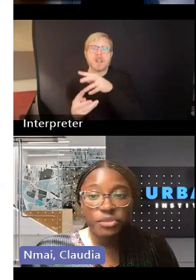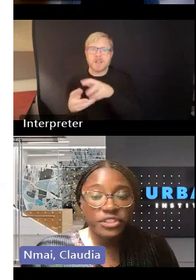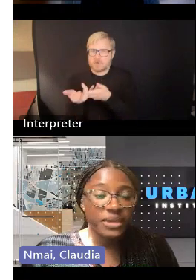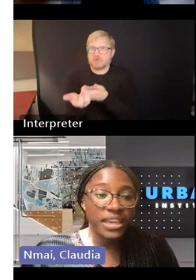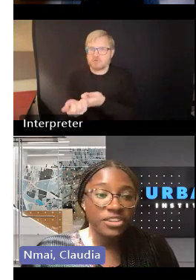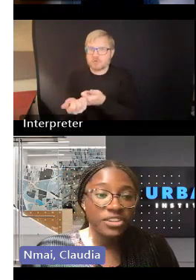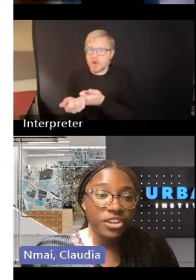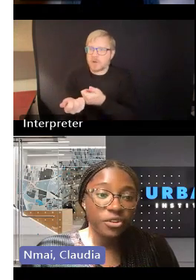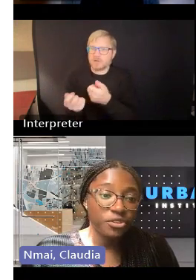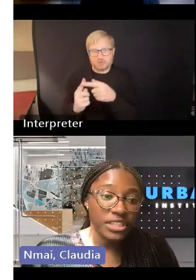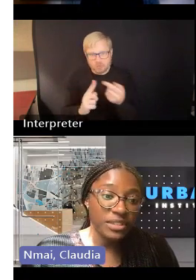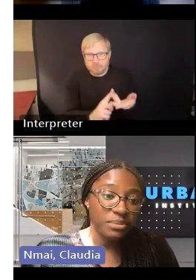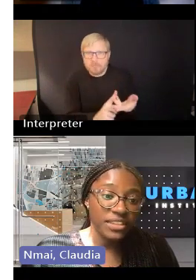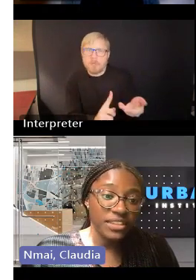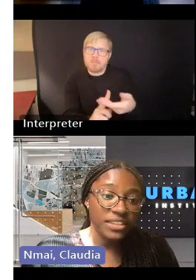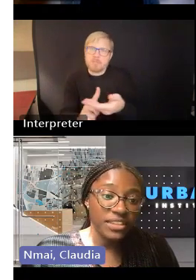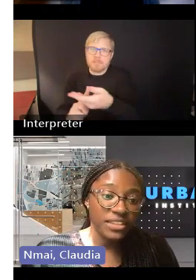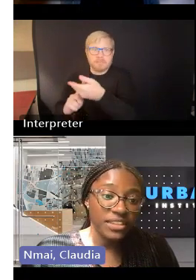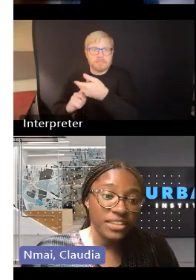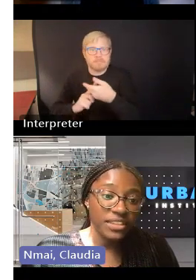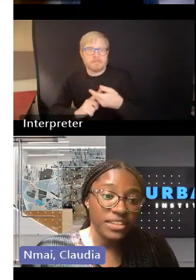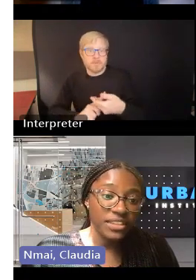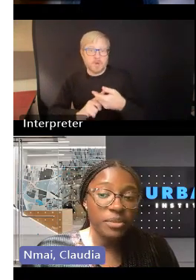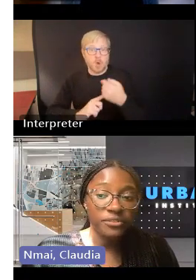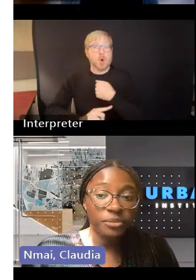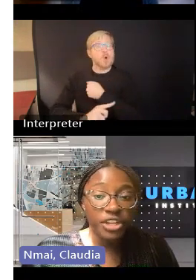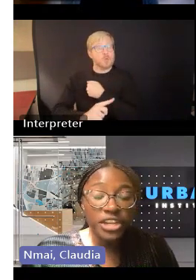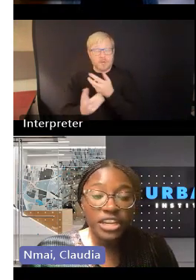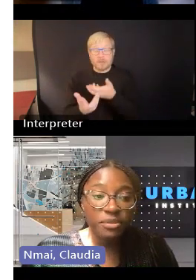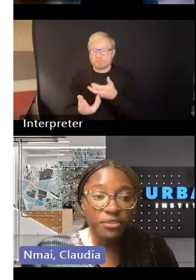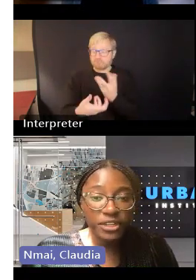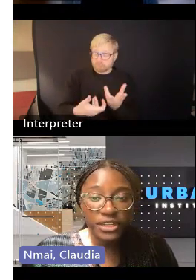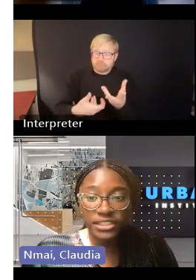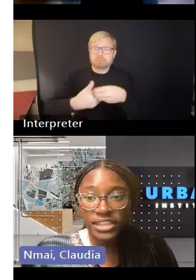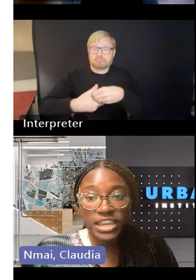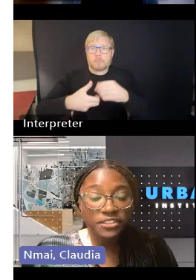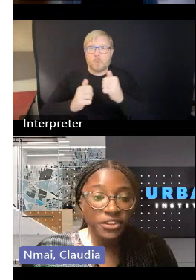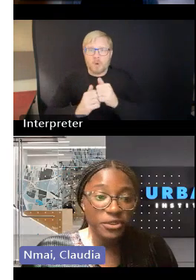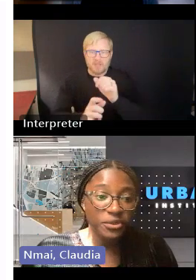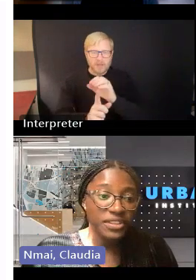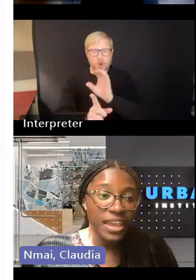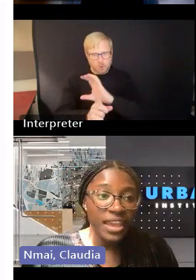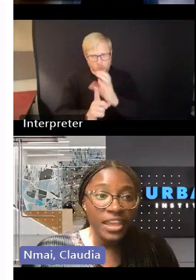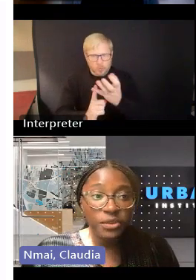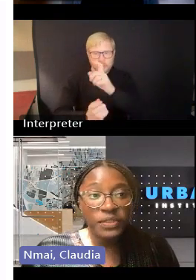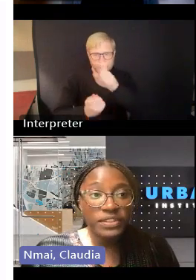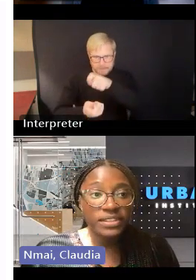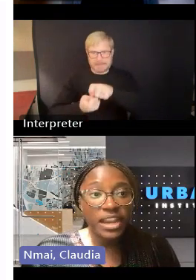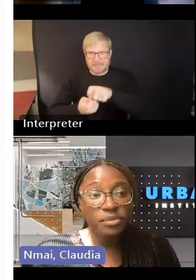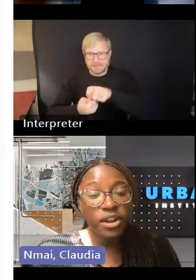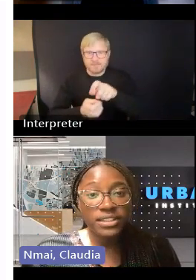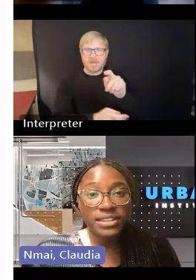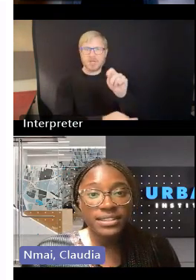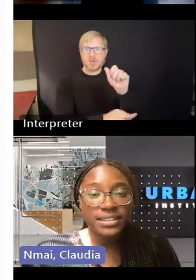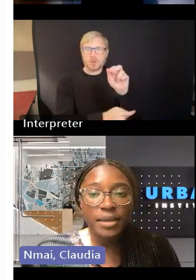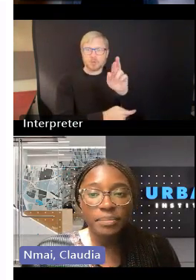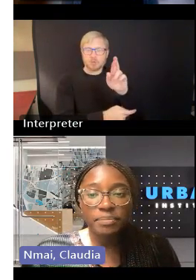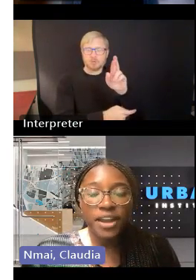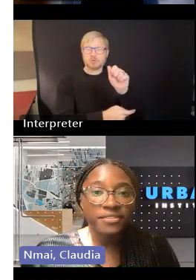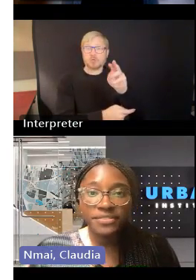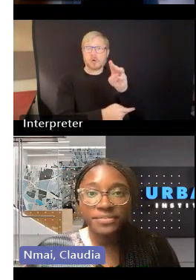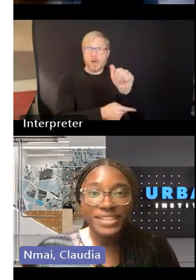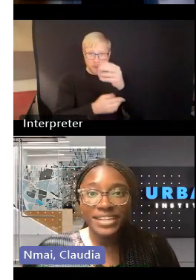the research team also engaged in culturally specific trauma-informed training before conducting interviews. And throughout this entire